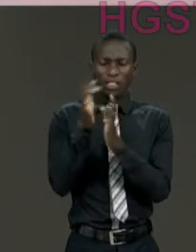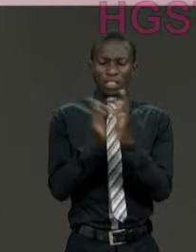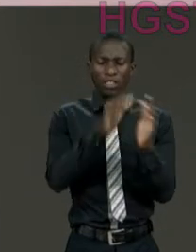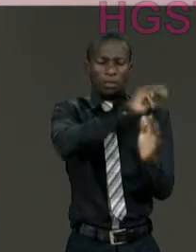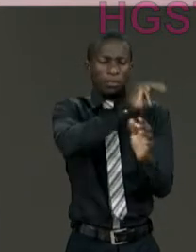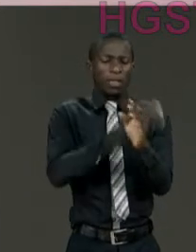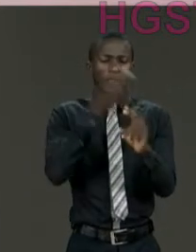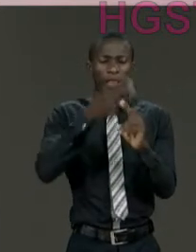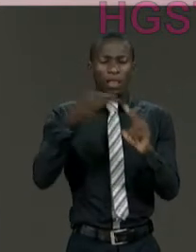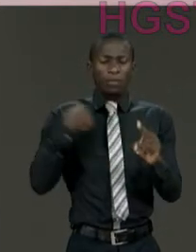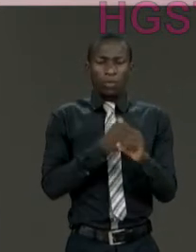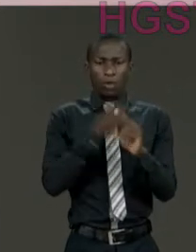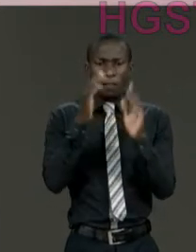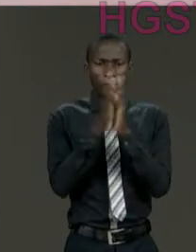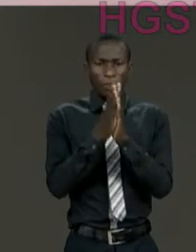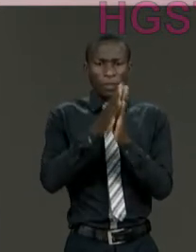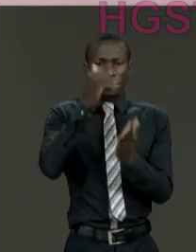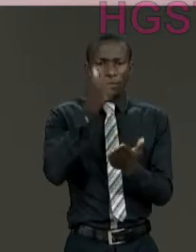we are prayed.